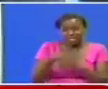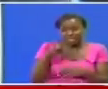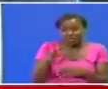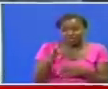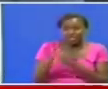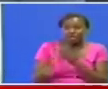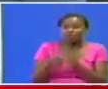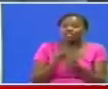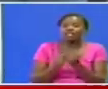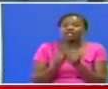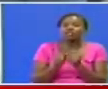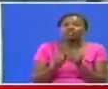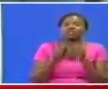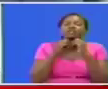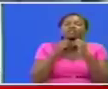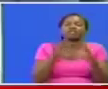empty words.